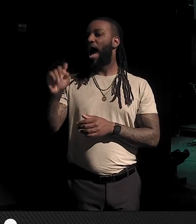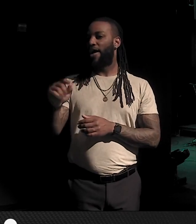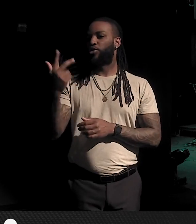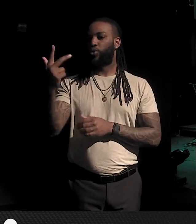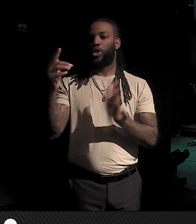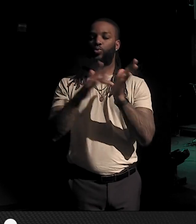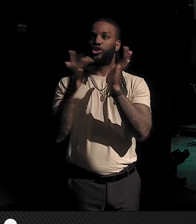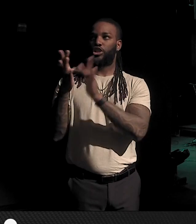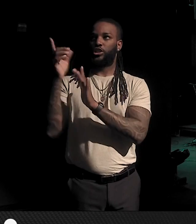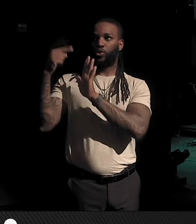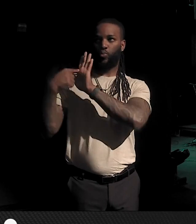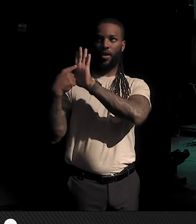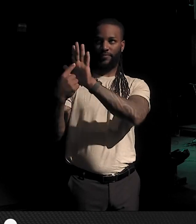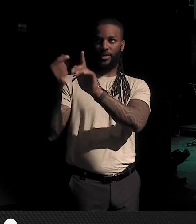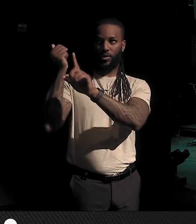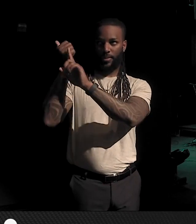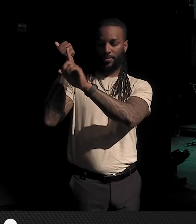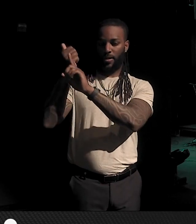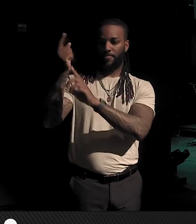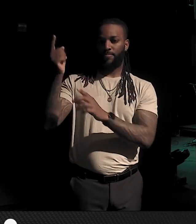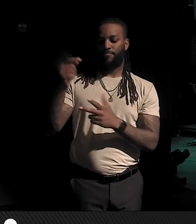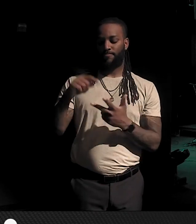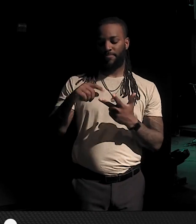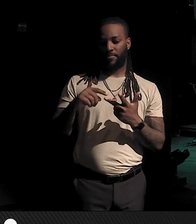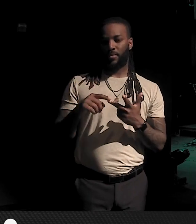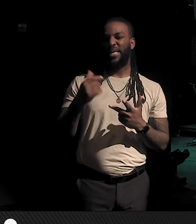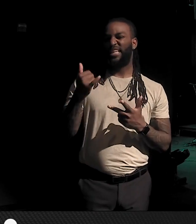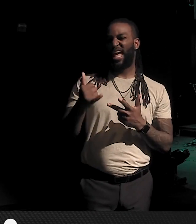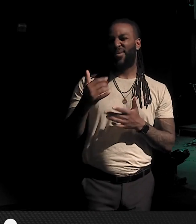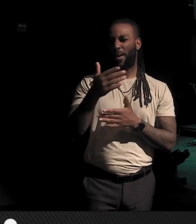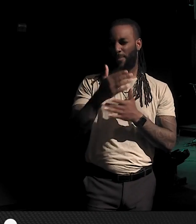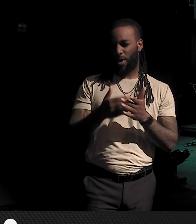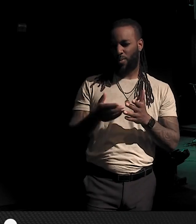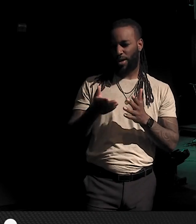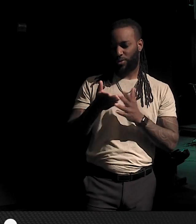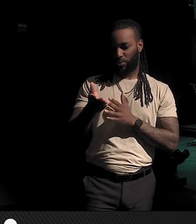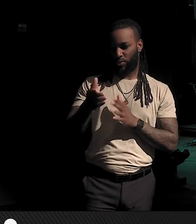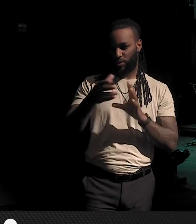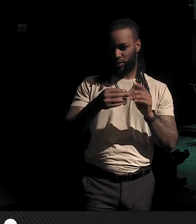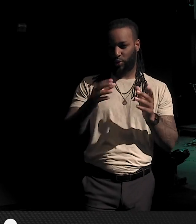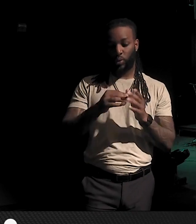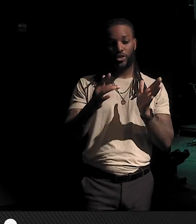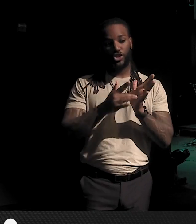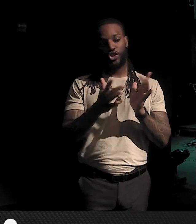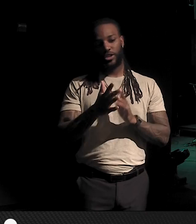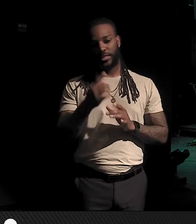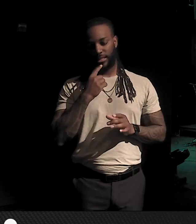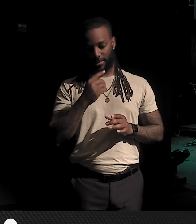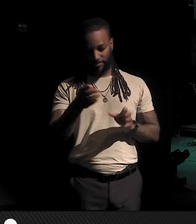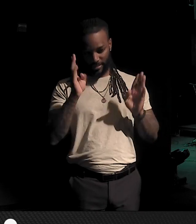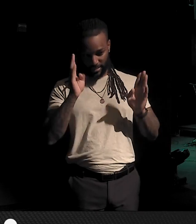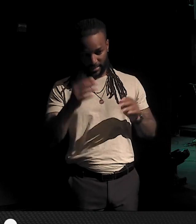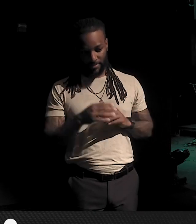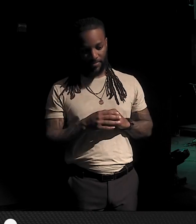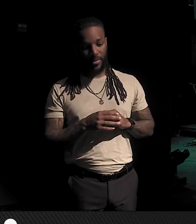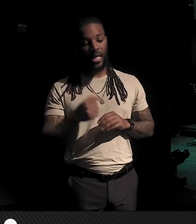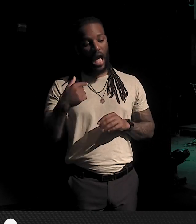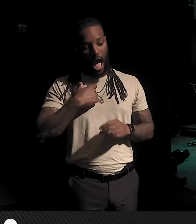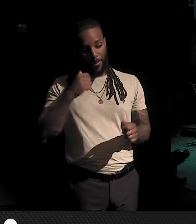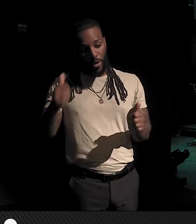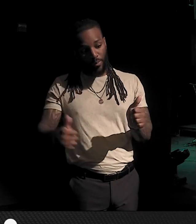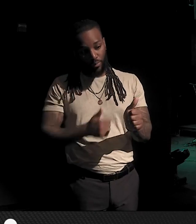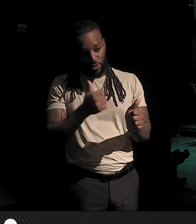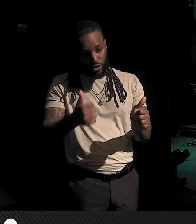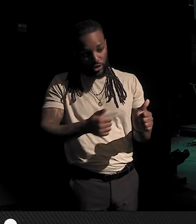revealed. We were only partway through the story, but now Jesus is like, listen, I am a groom in pursuit of